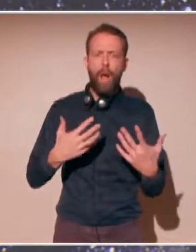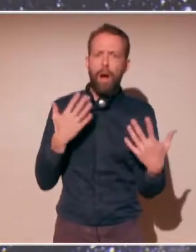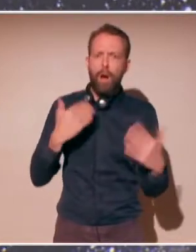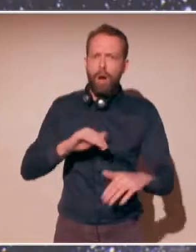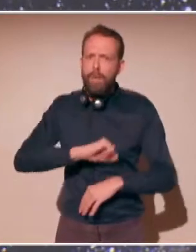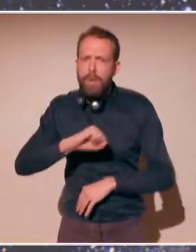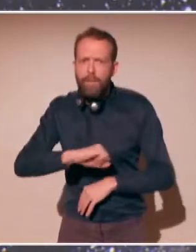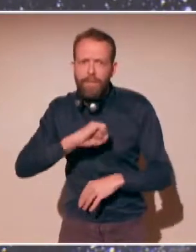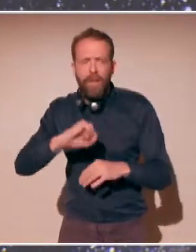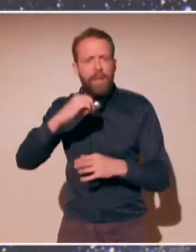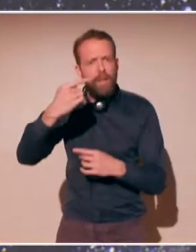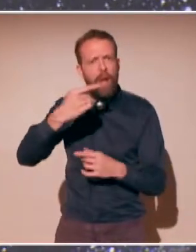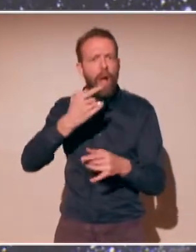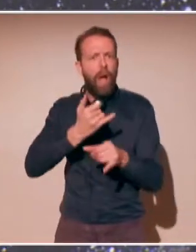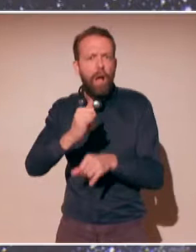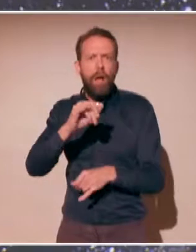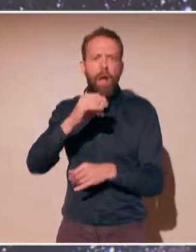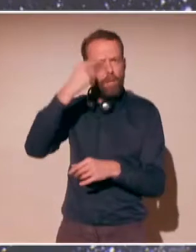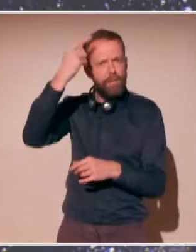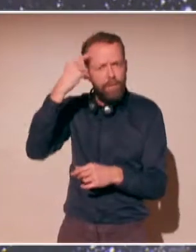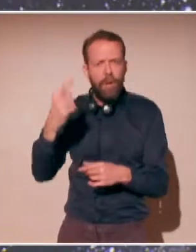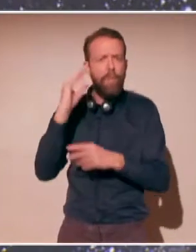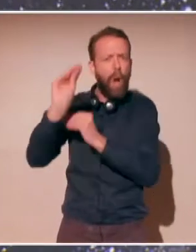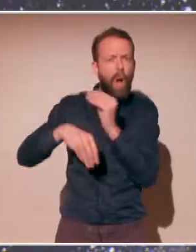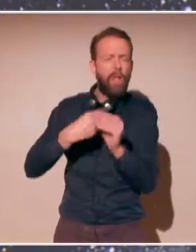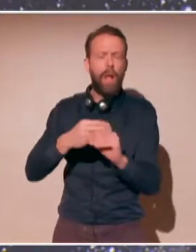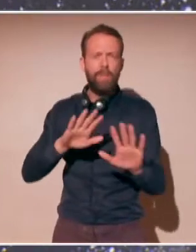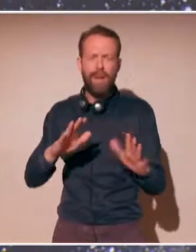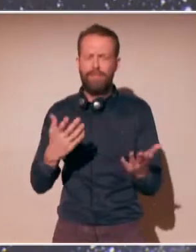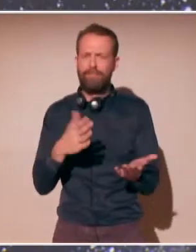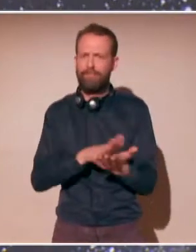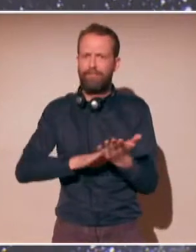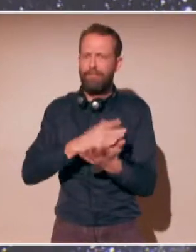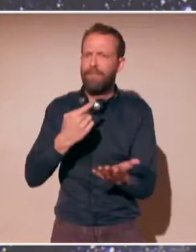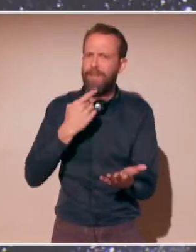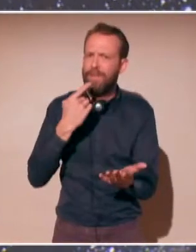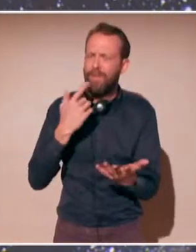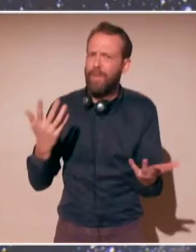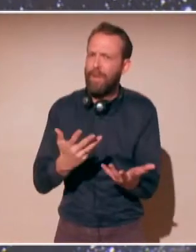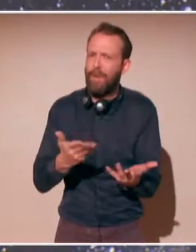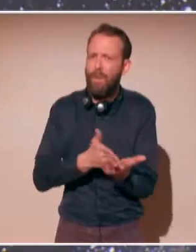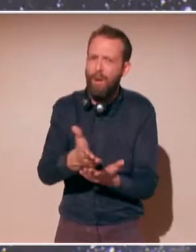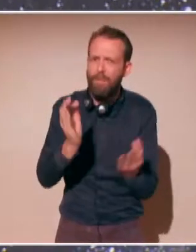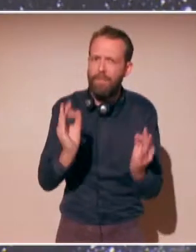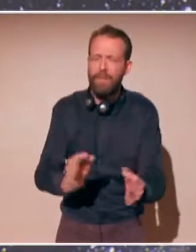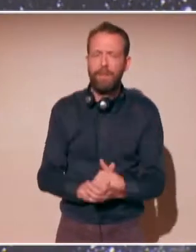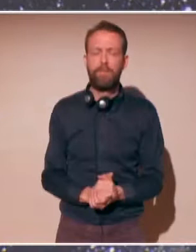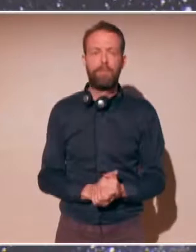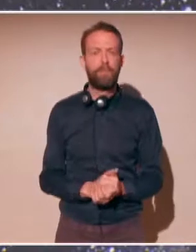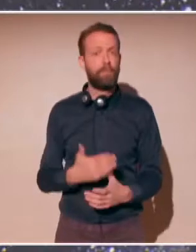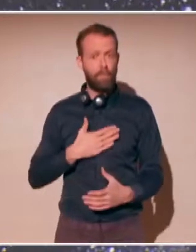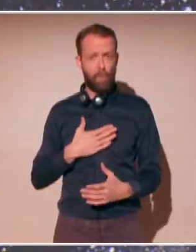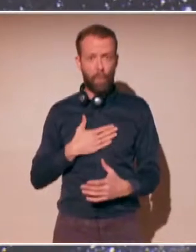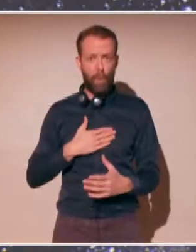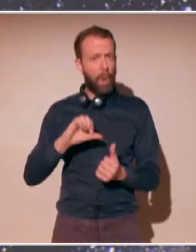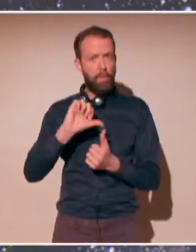about some kind of race for artificial intelligence. But what do we mean by that?